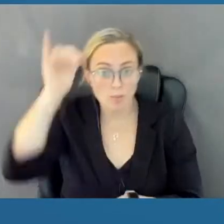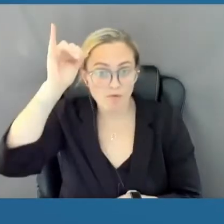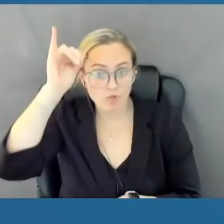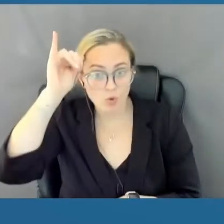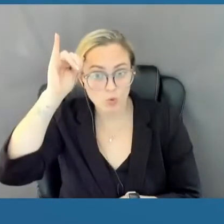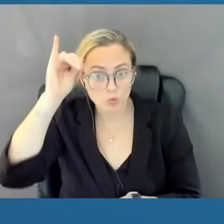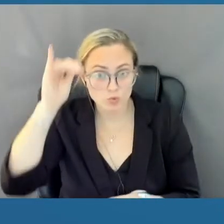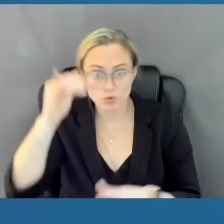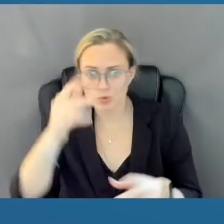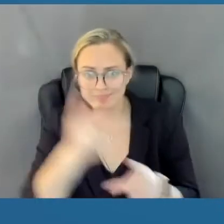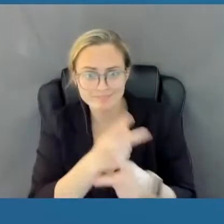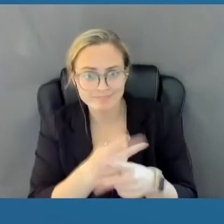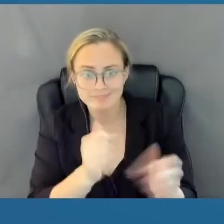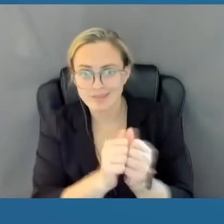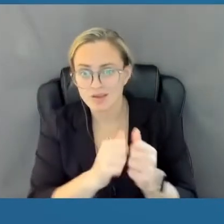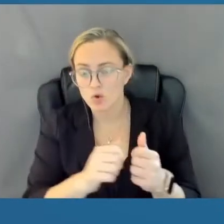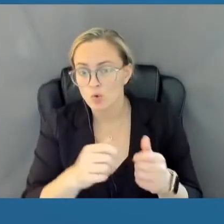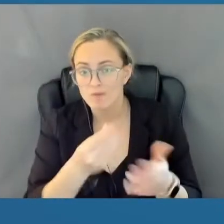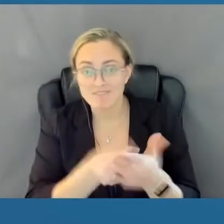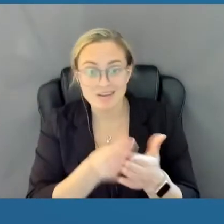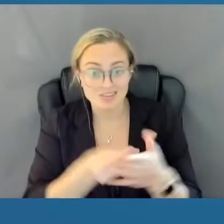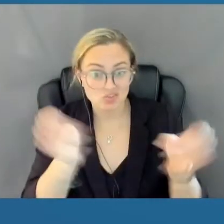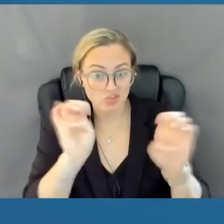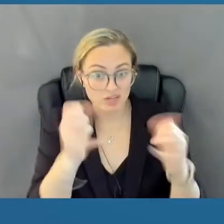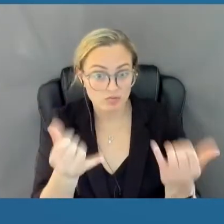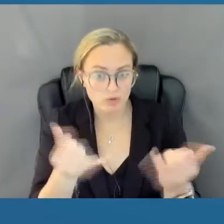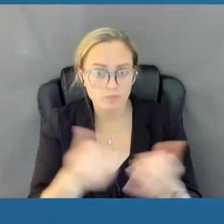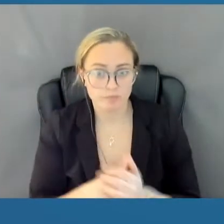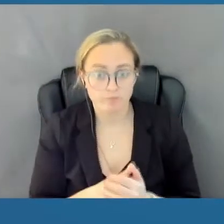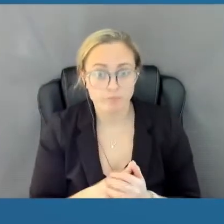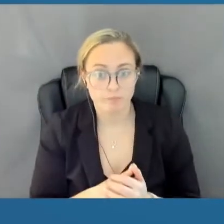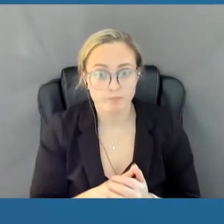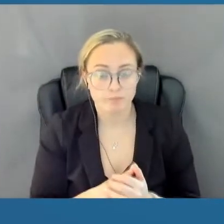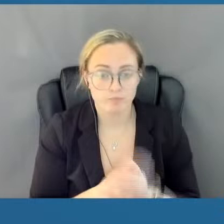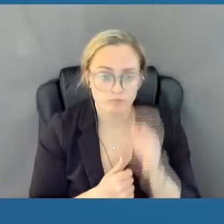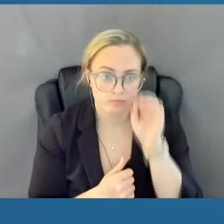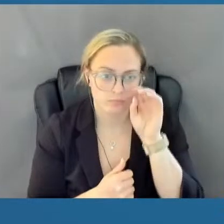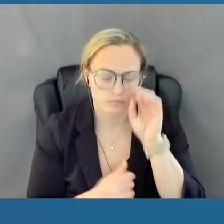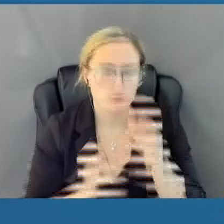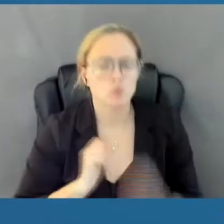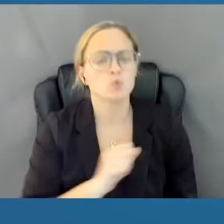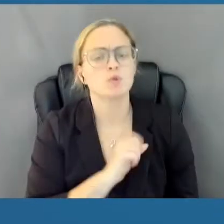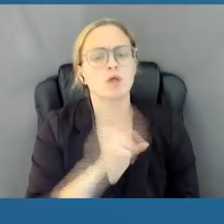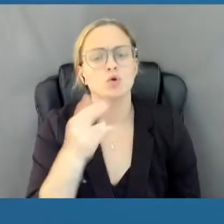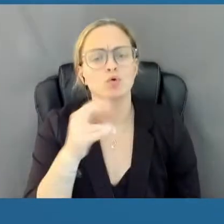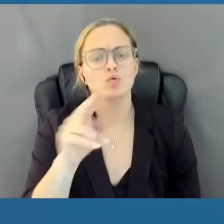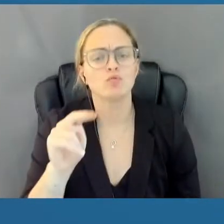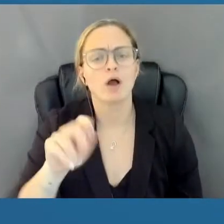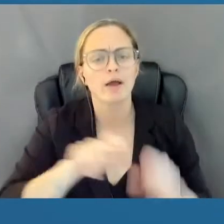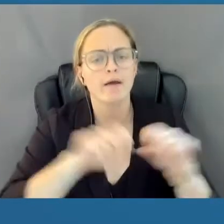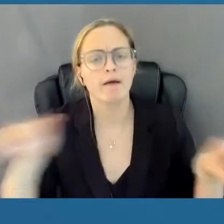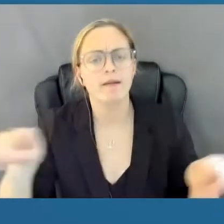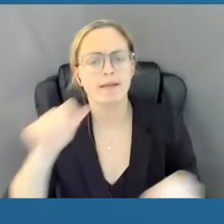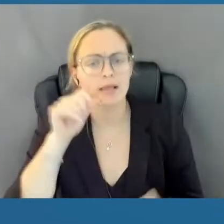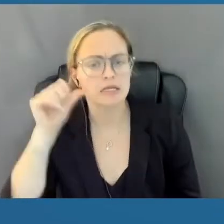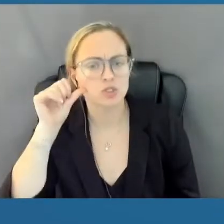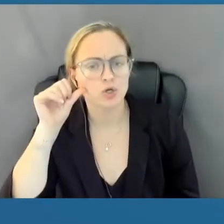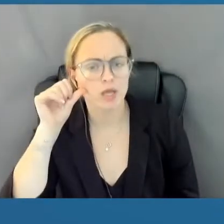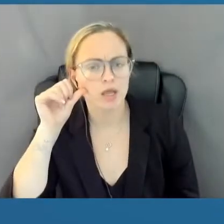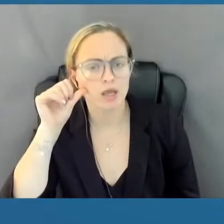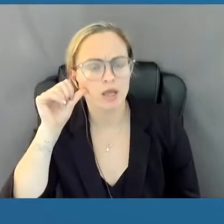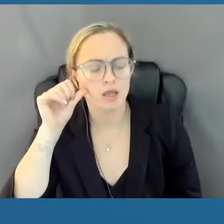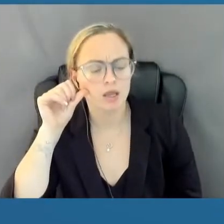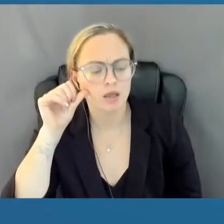deal with a financial crisis right now. So I'll interrupt there. Senator Ryan put out a proposal yesterday as well to have